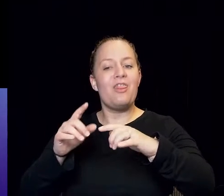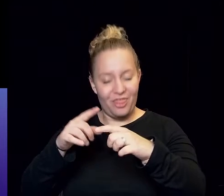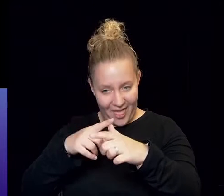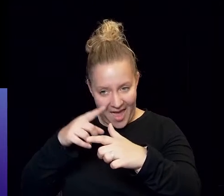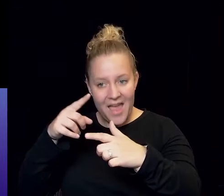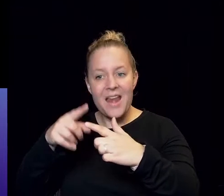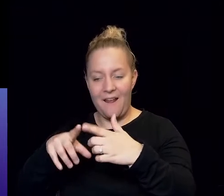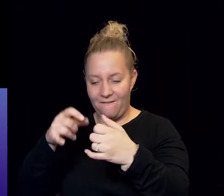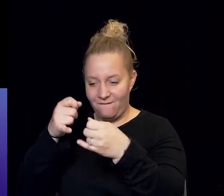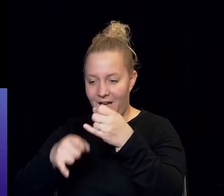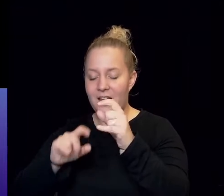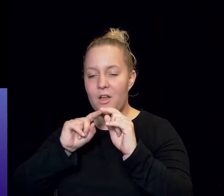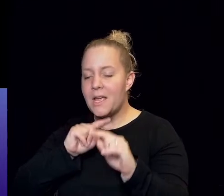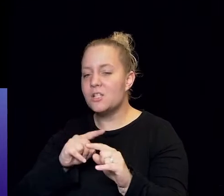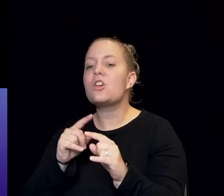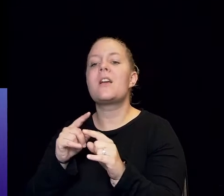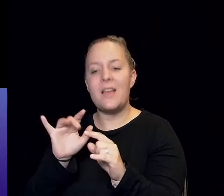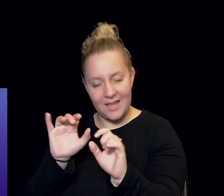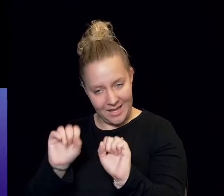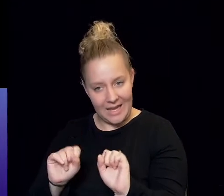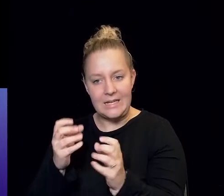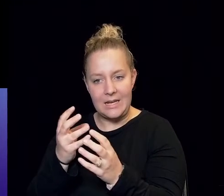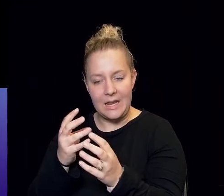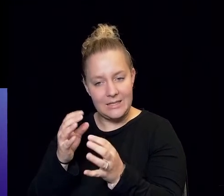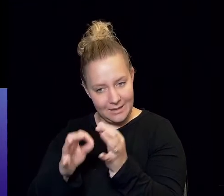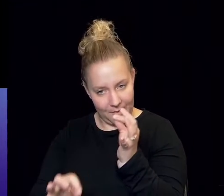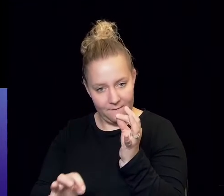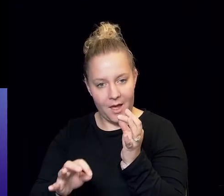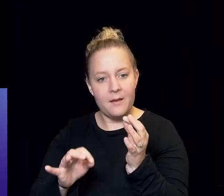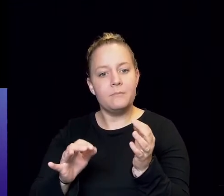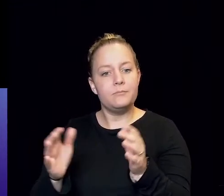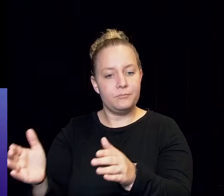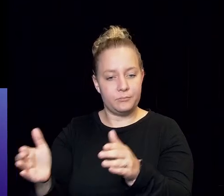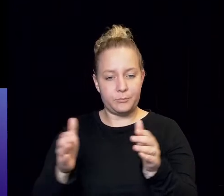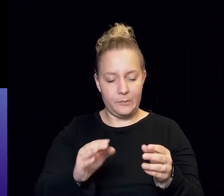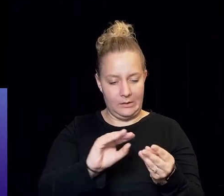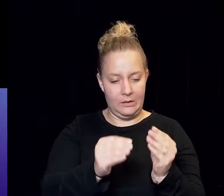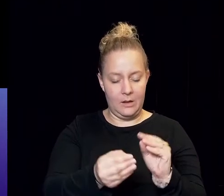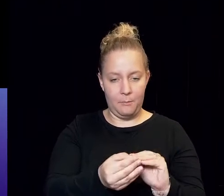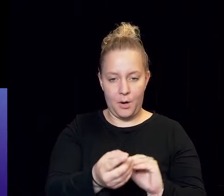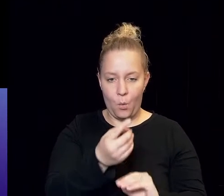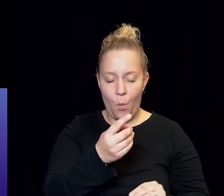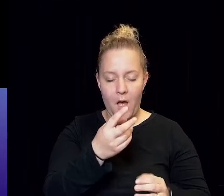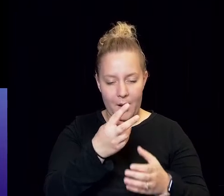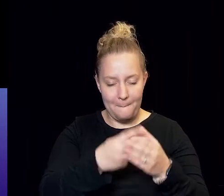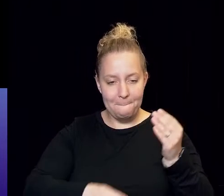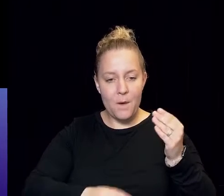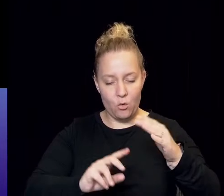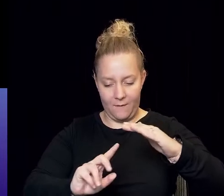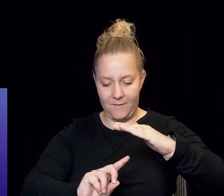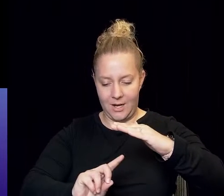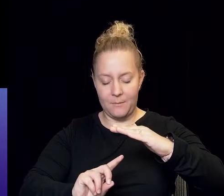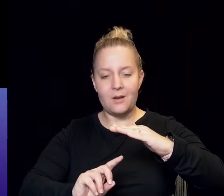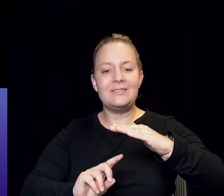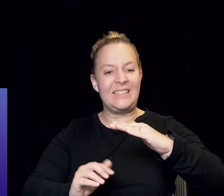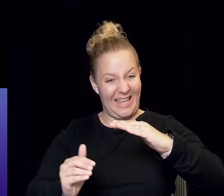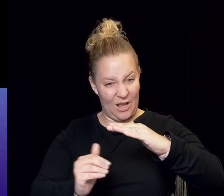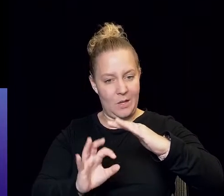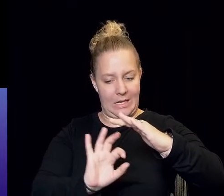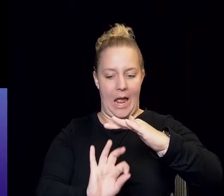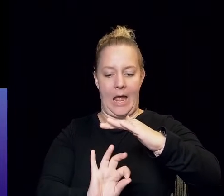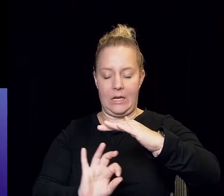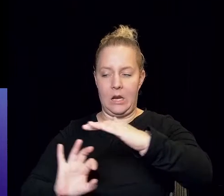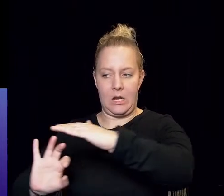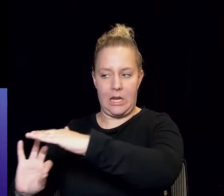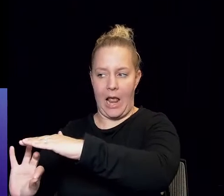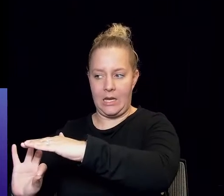is when you would want to simplify. So let's just kind of look at number 1. So both of my denominators are 9.